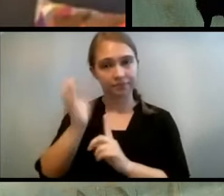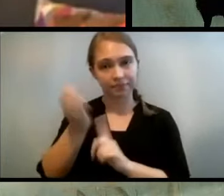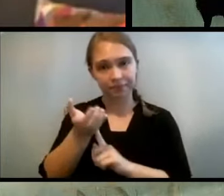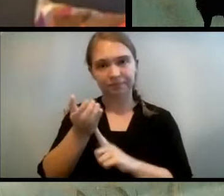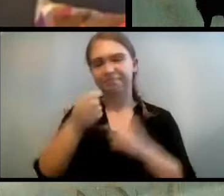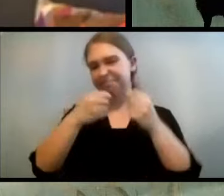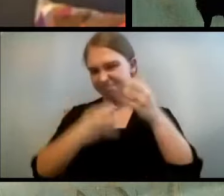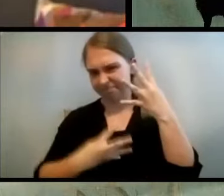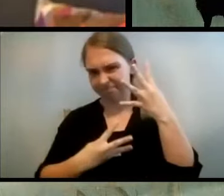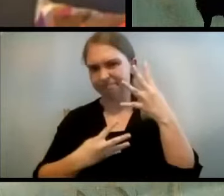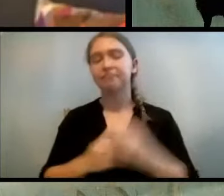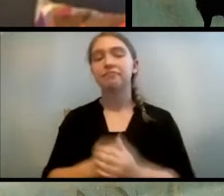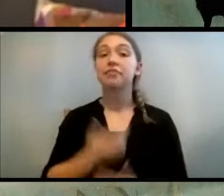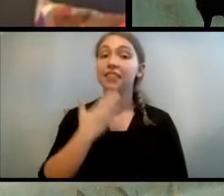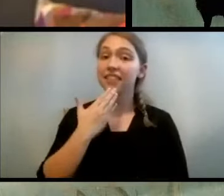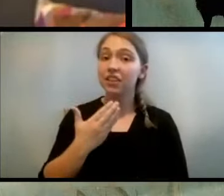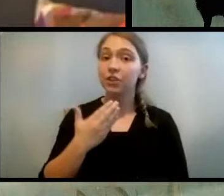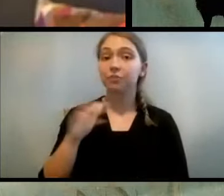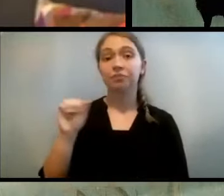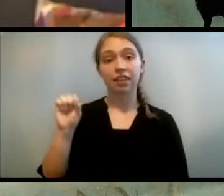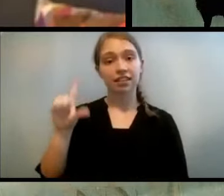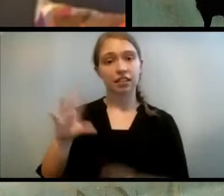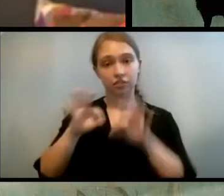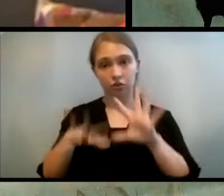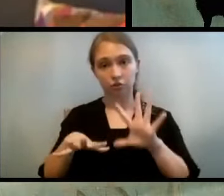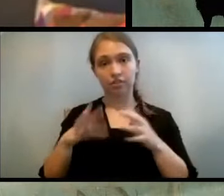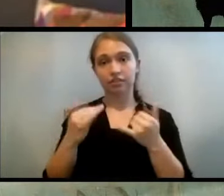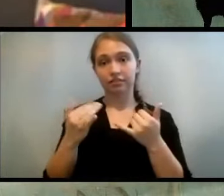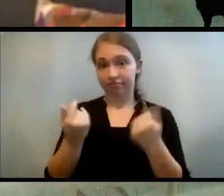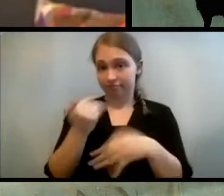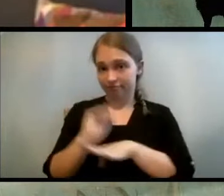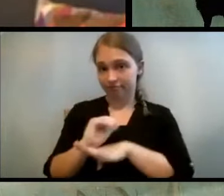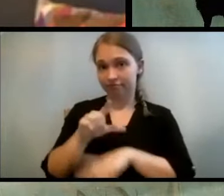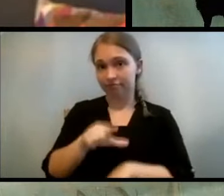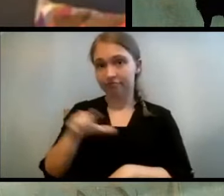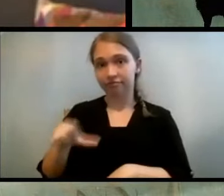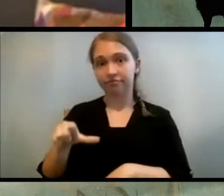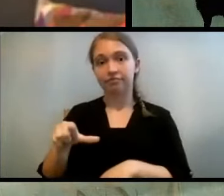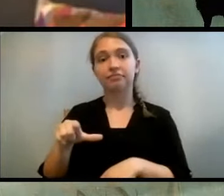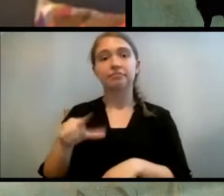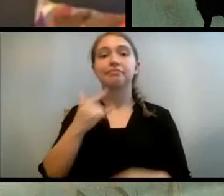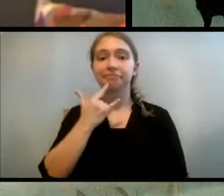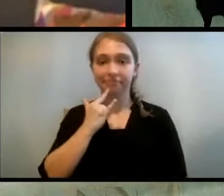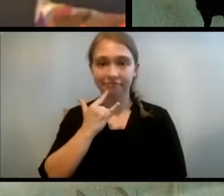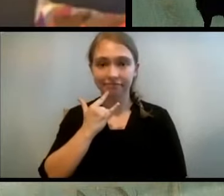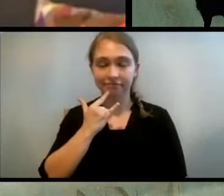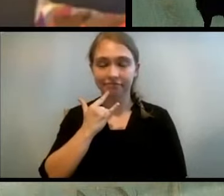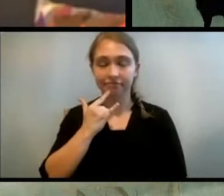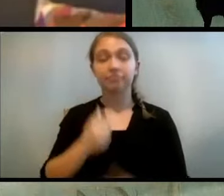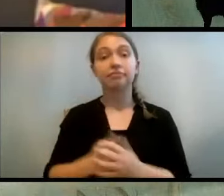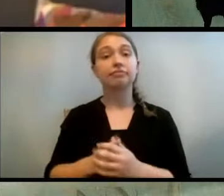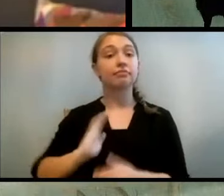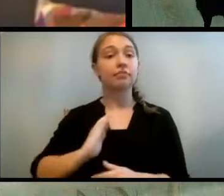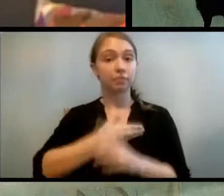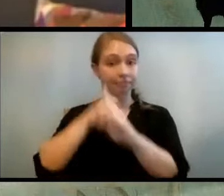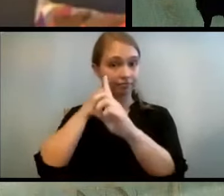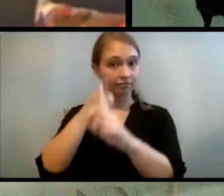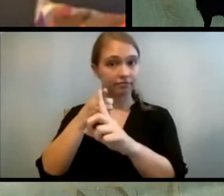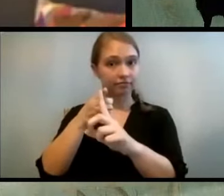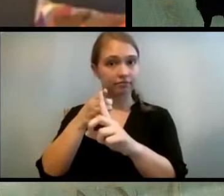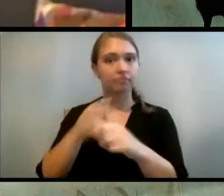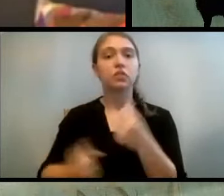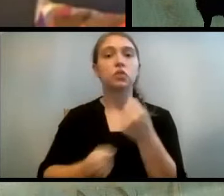you. Our ASL interpreters tonight are Laurie Reinhardt and Emily Thiel. Our mission is to support emerging